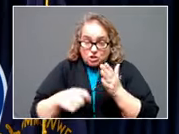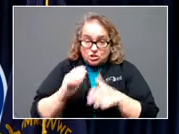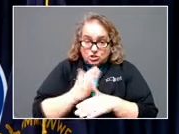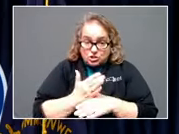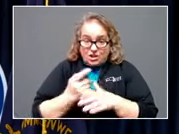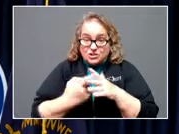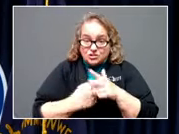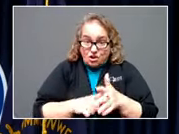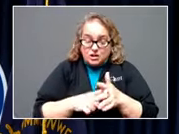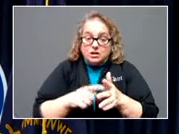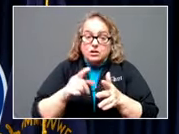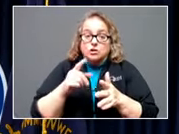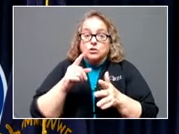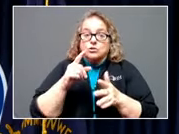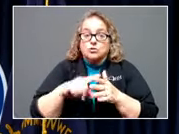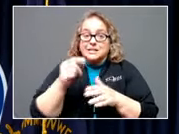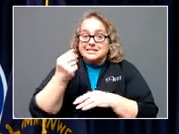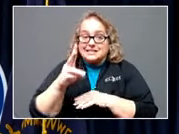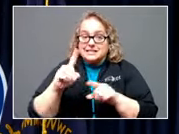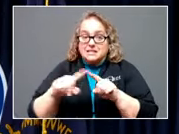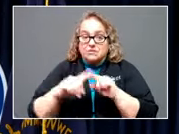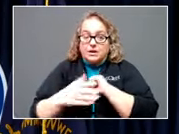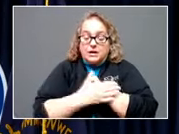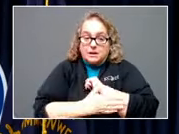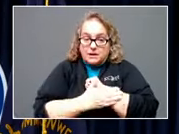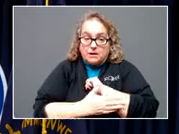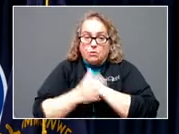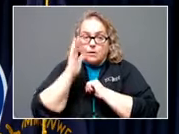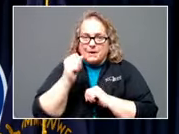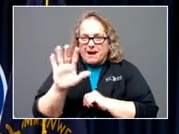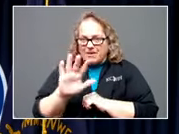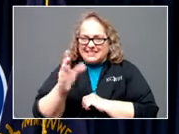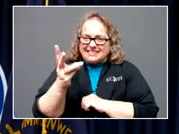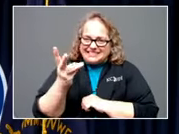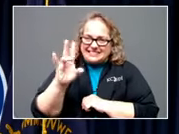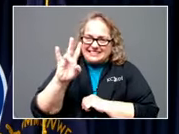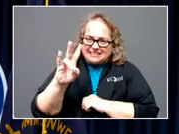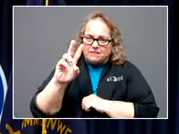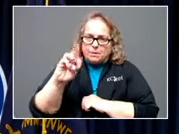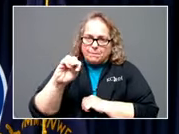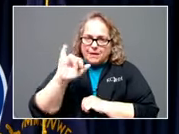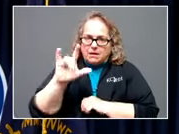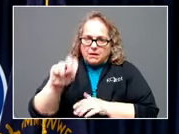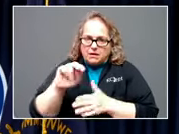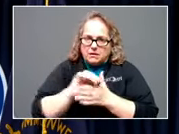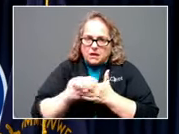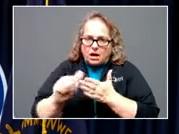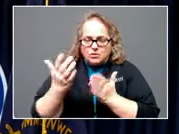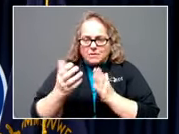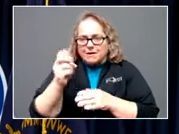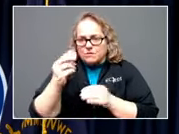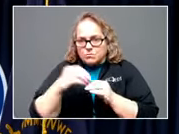16 impacted counties would be about $67 million, possibly even more than that. Most recent storms over the New